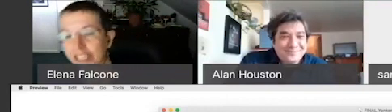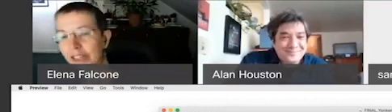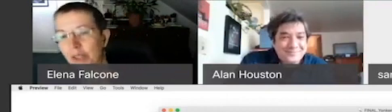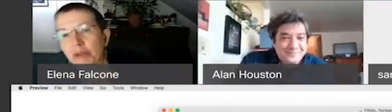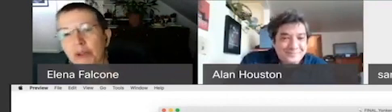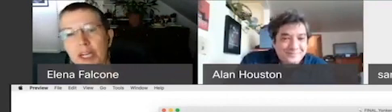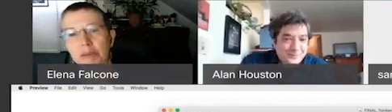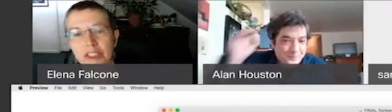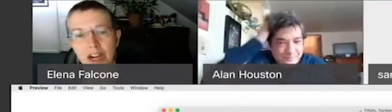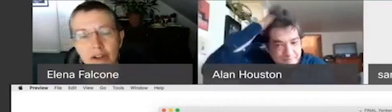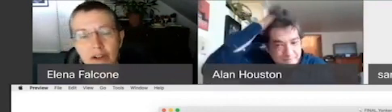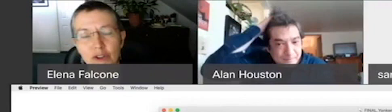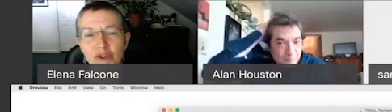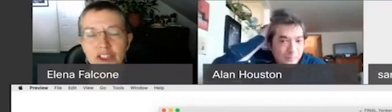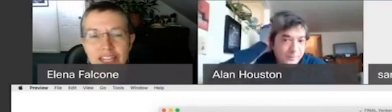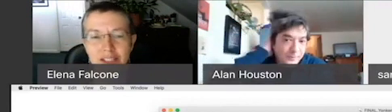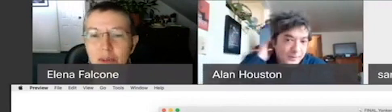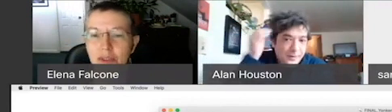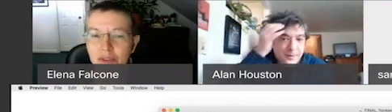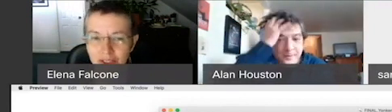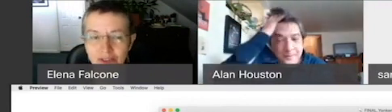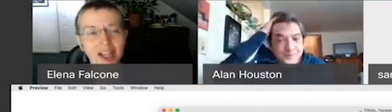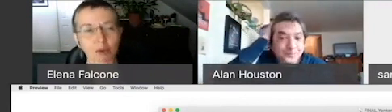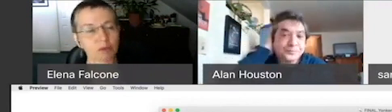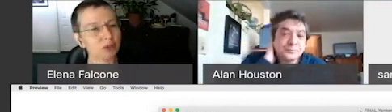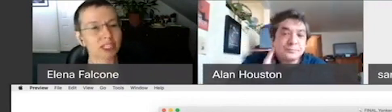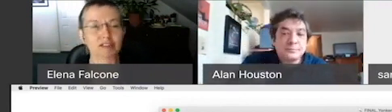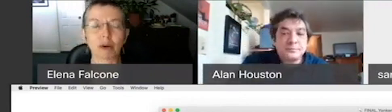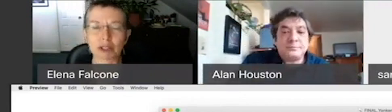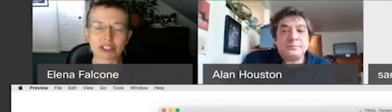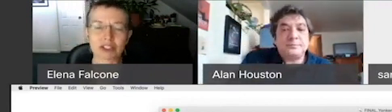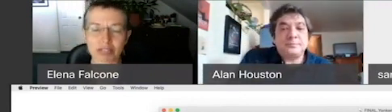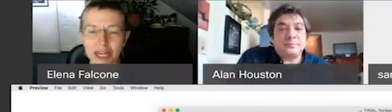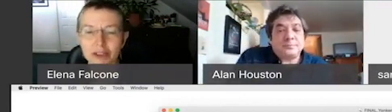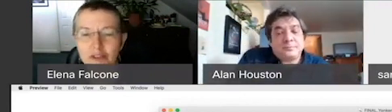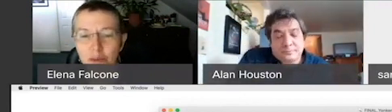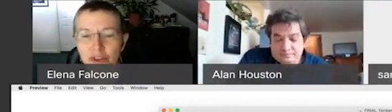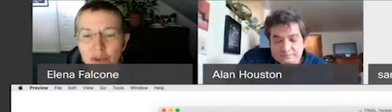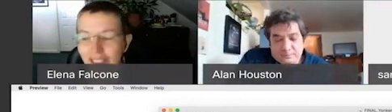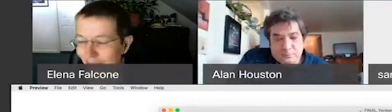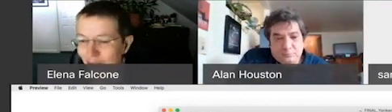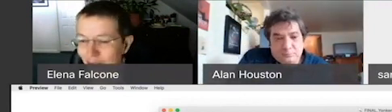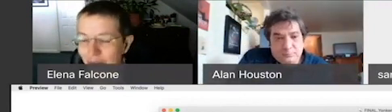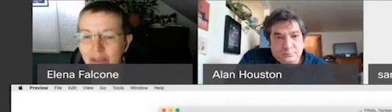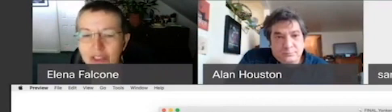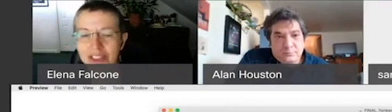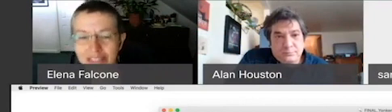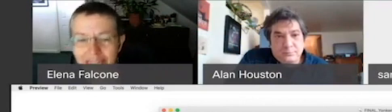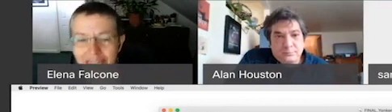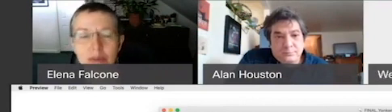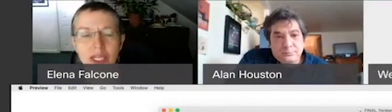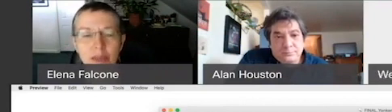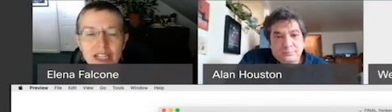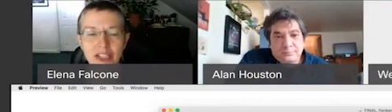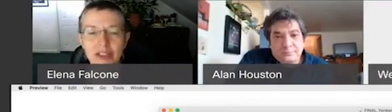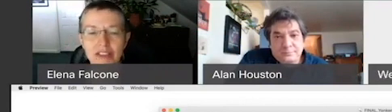to Yonkers for the last couple of years. We've been doing it throughout Westchester County for more than 20 years, but we're delighted to be able to actually ground